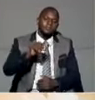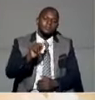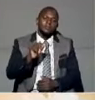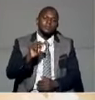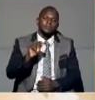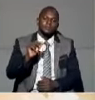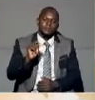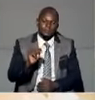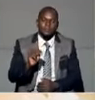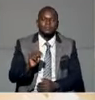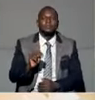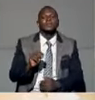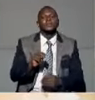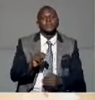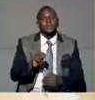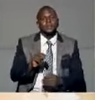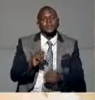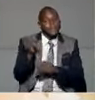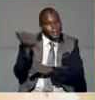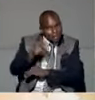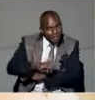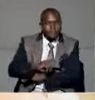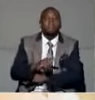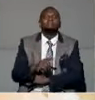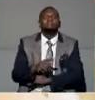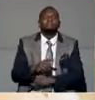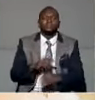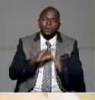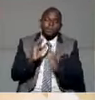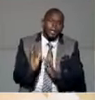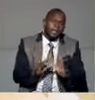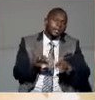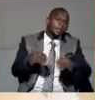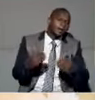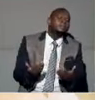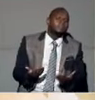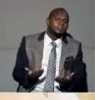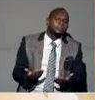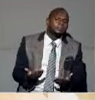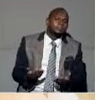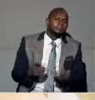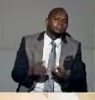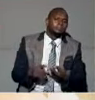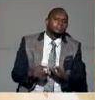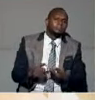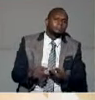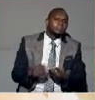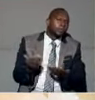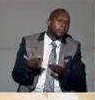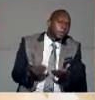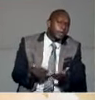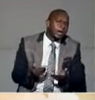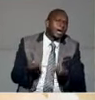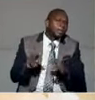Day in Kitgum. Tell us, what are the preparations so far, and where exactly will it be